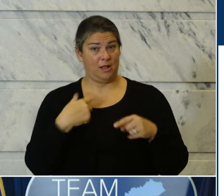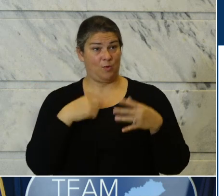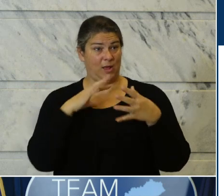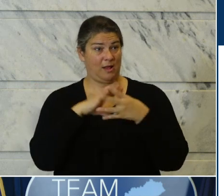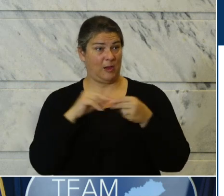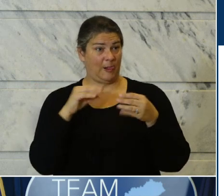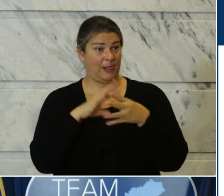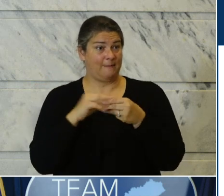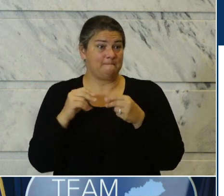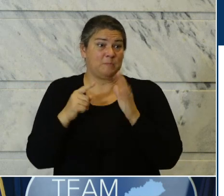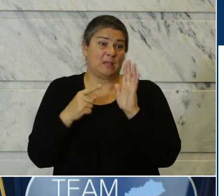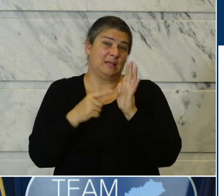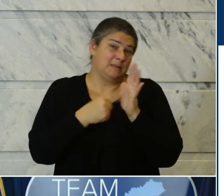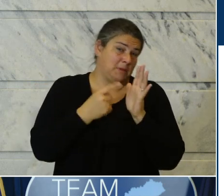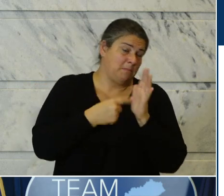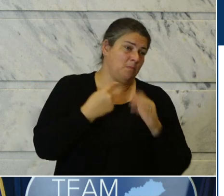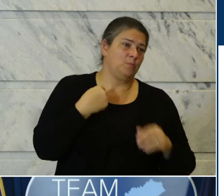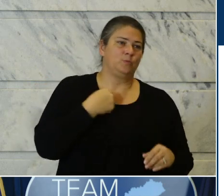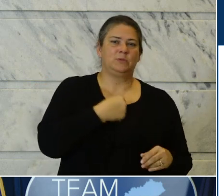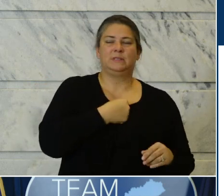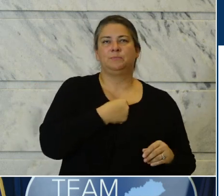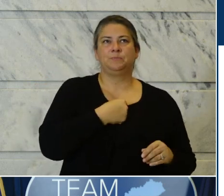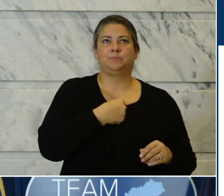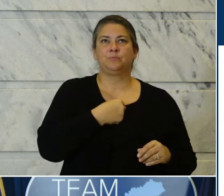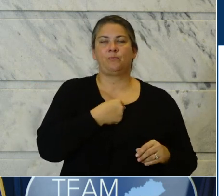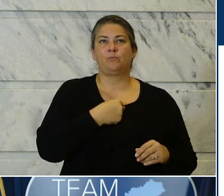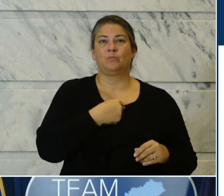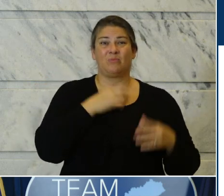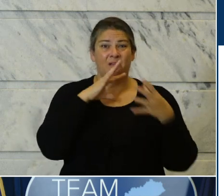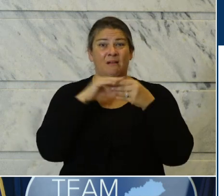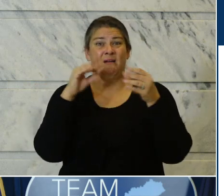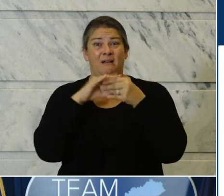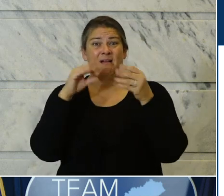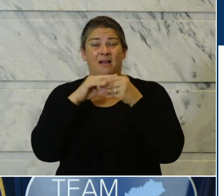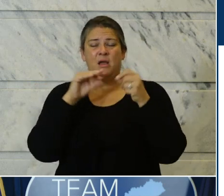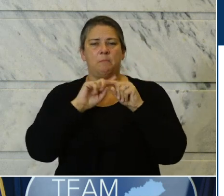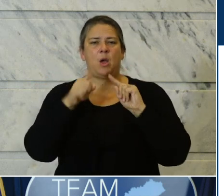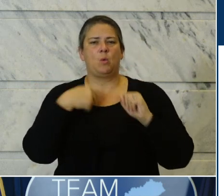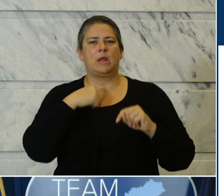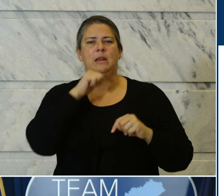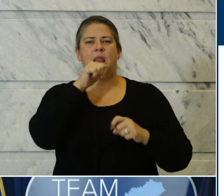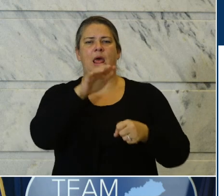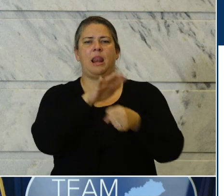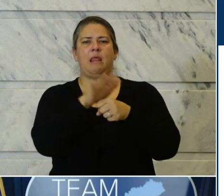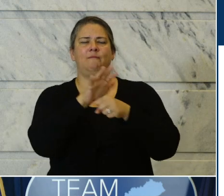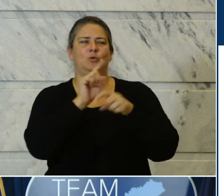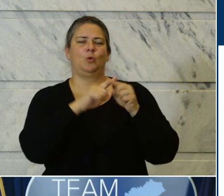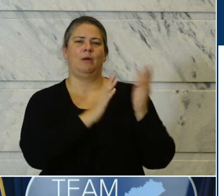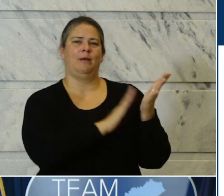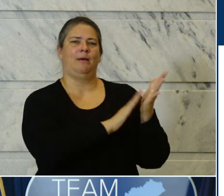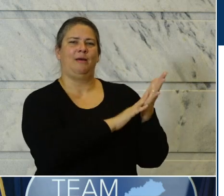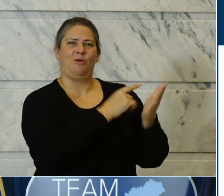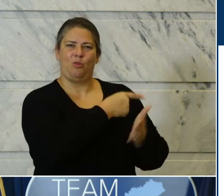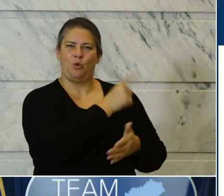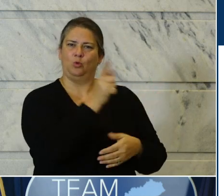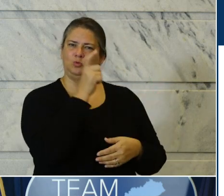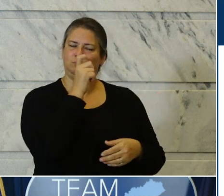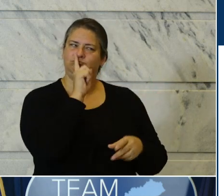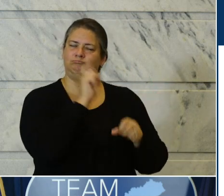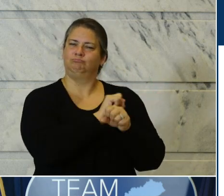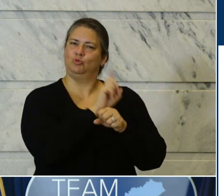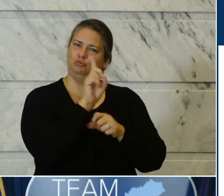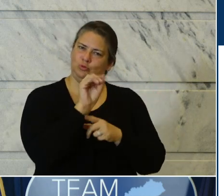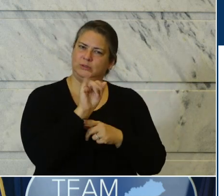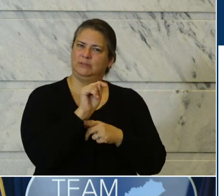sometimes we don't give credit to those that are doing such a great job and are doing the right thing every